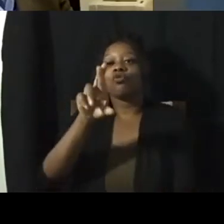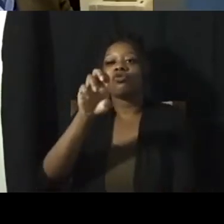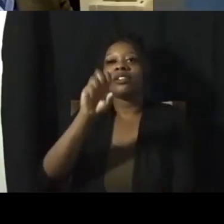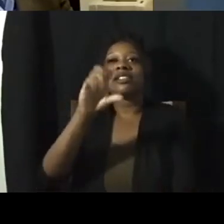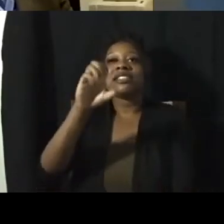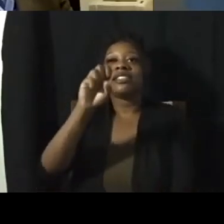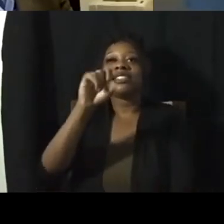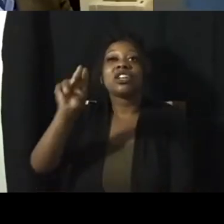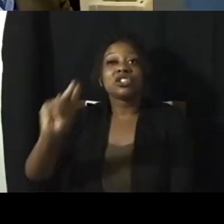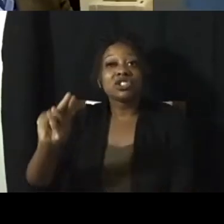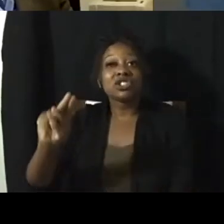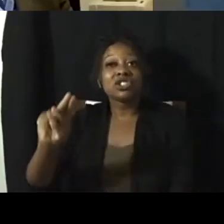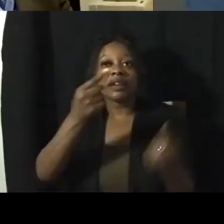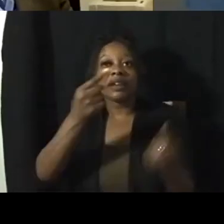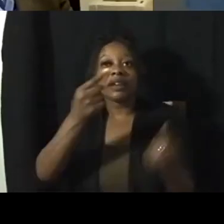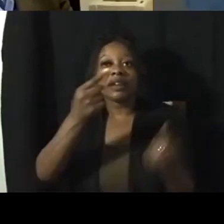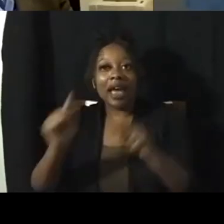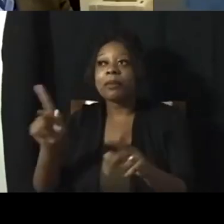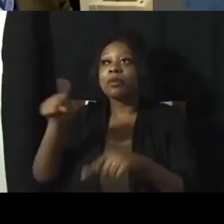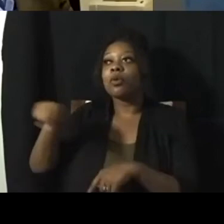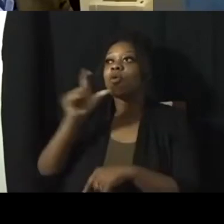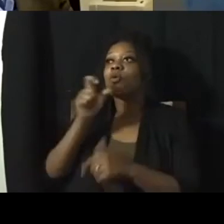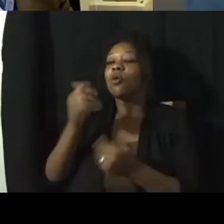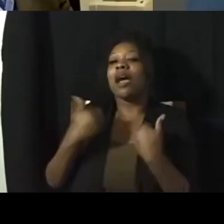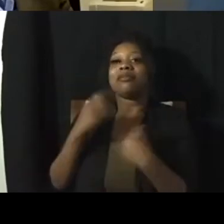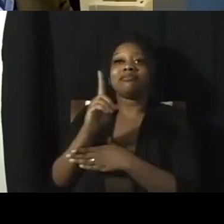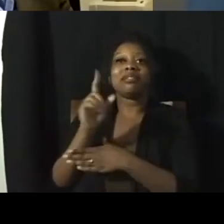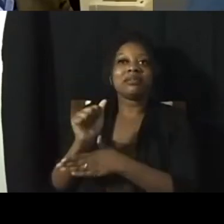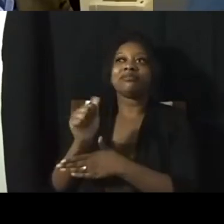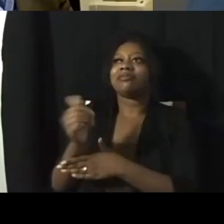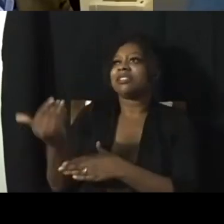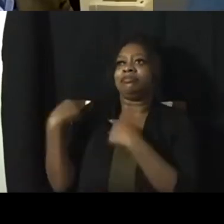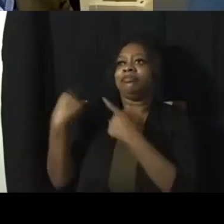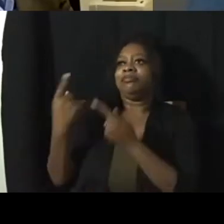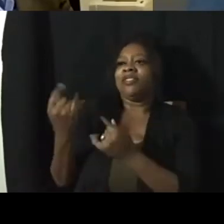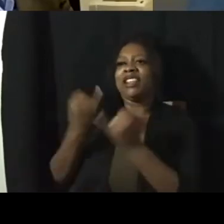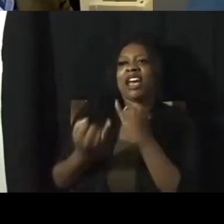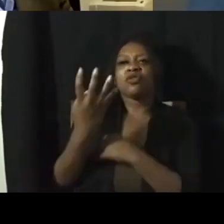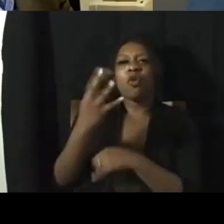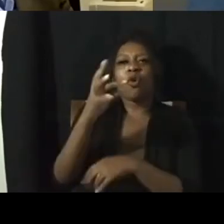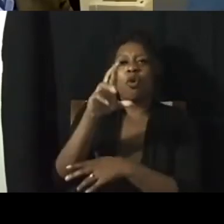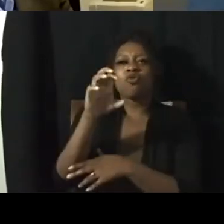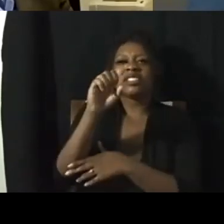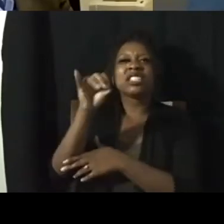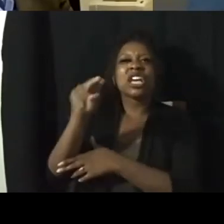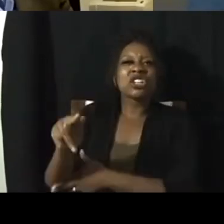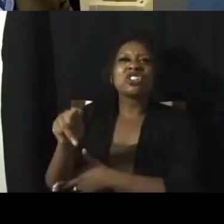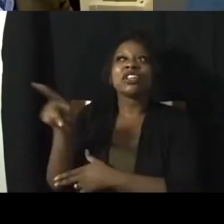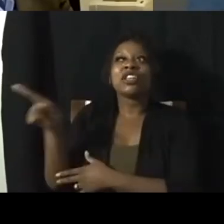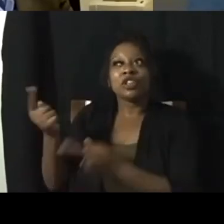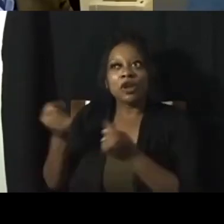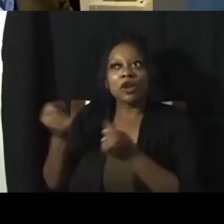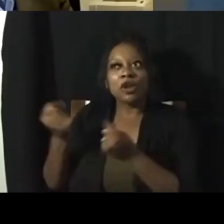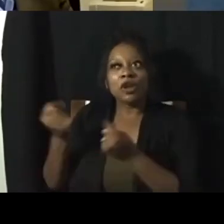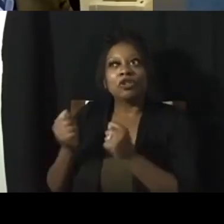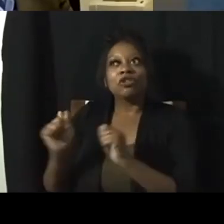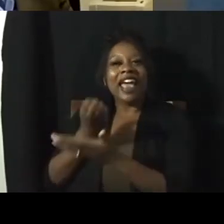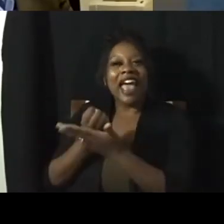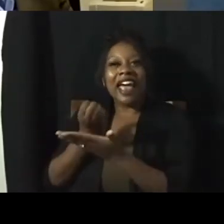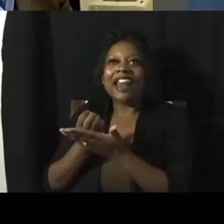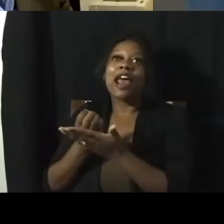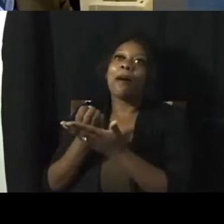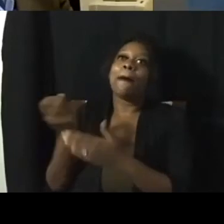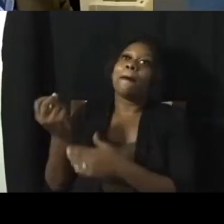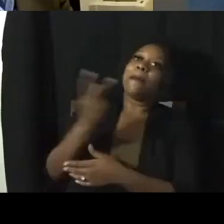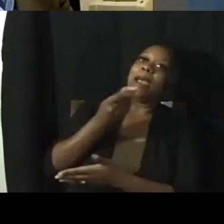with disabilities over the last 4 recessions during a point of economic recovery, their employment rates